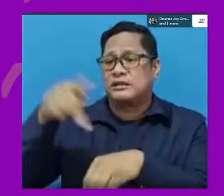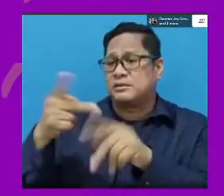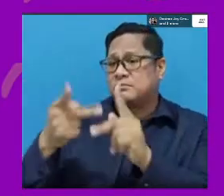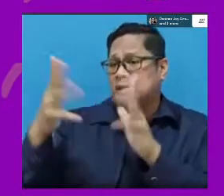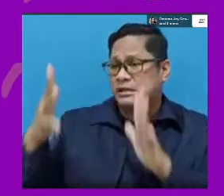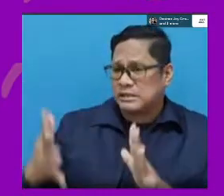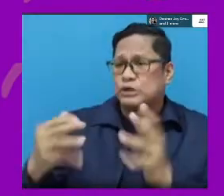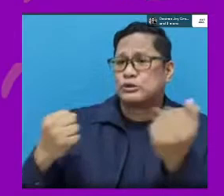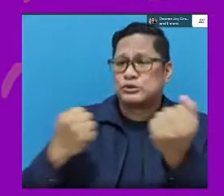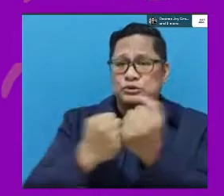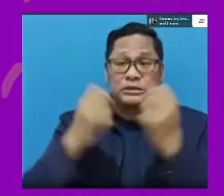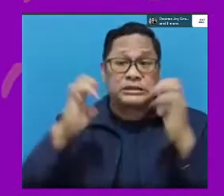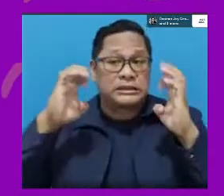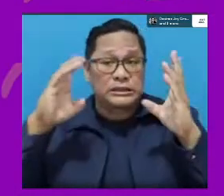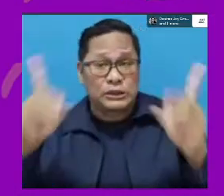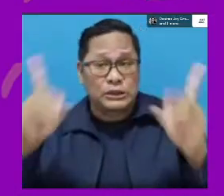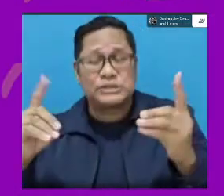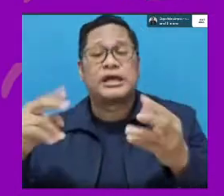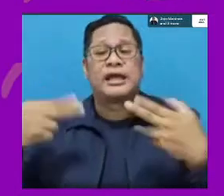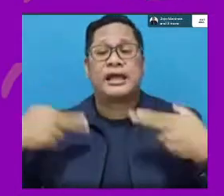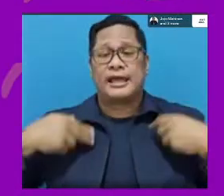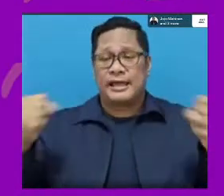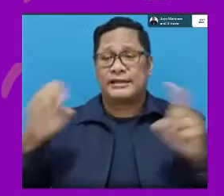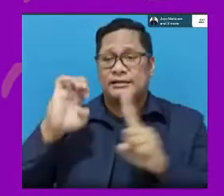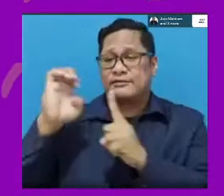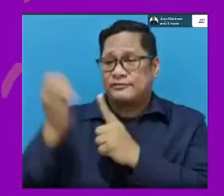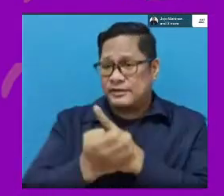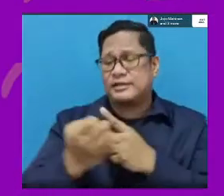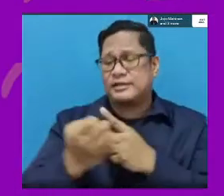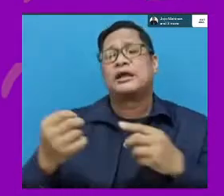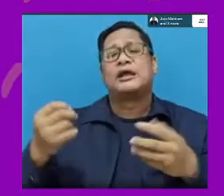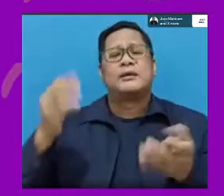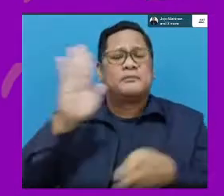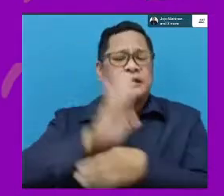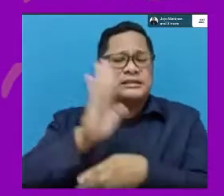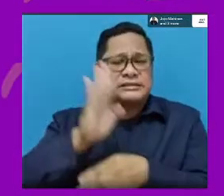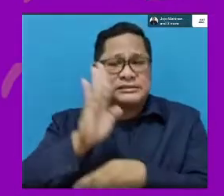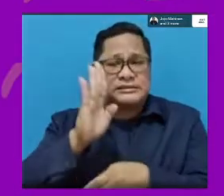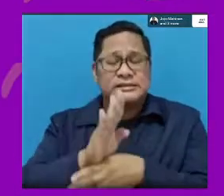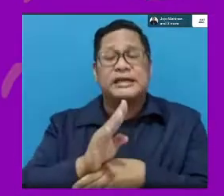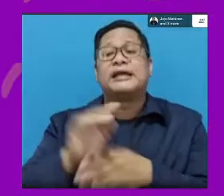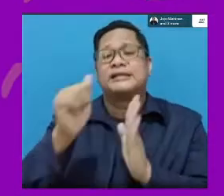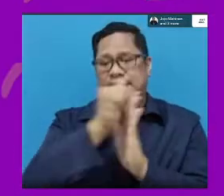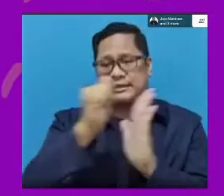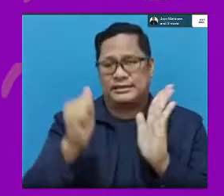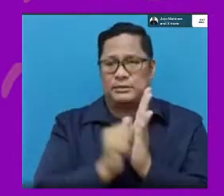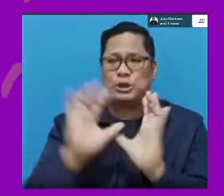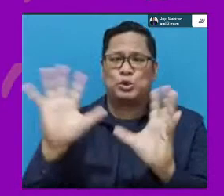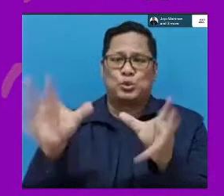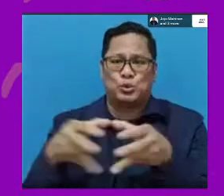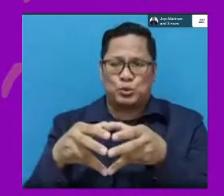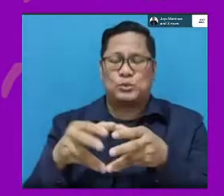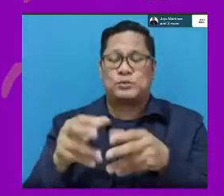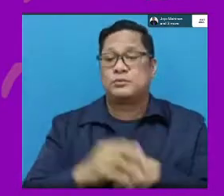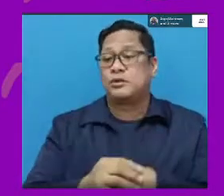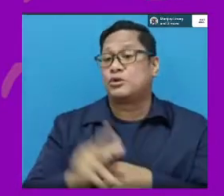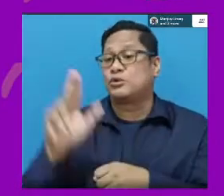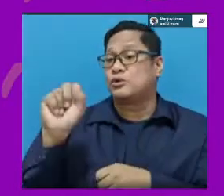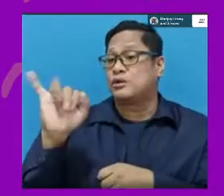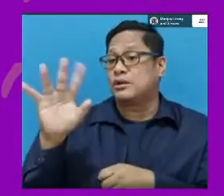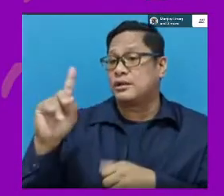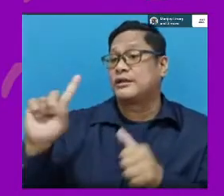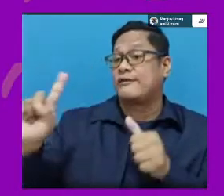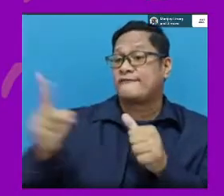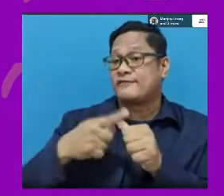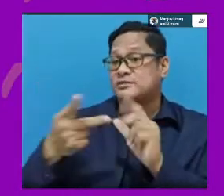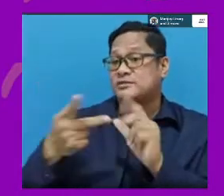the education, health, environment, governance, business, and the academic sectors. USAID was one of the first partners